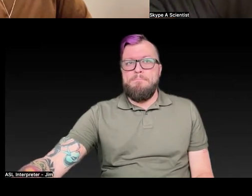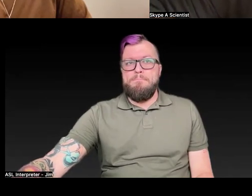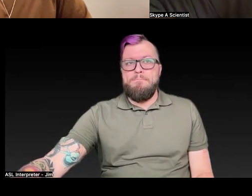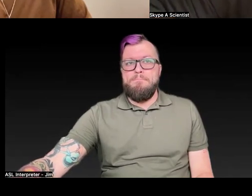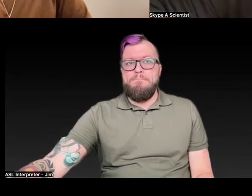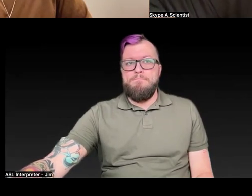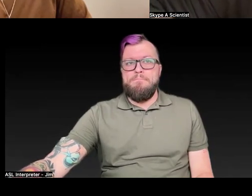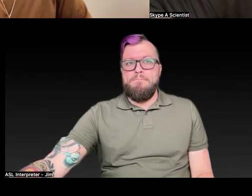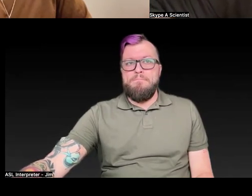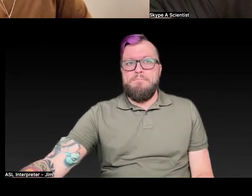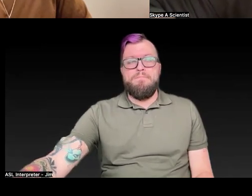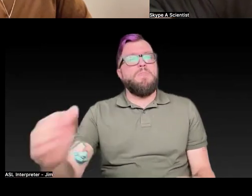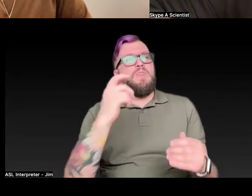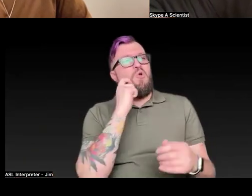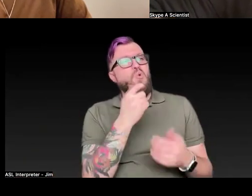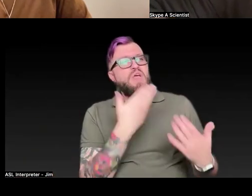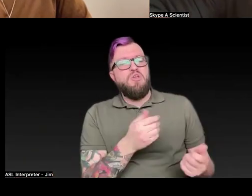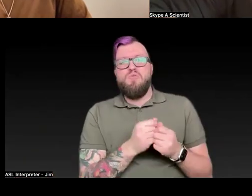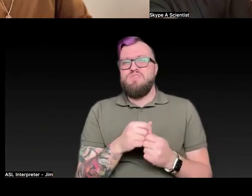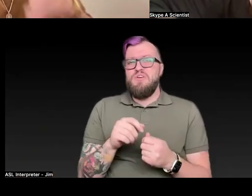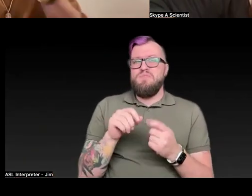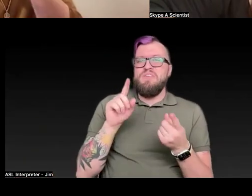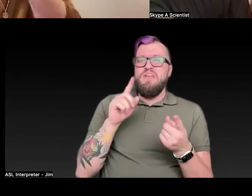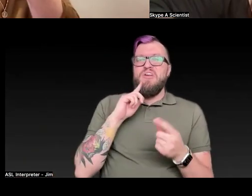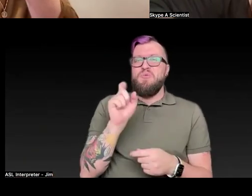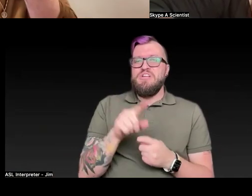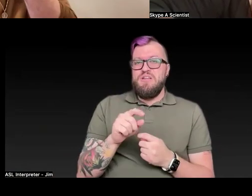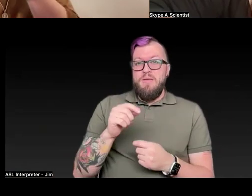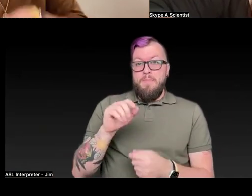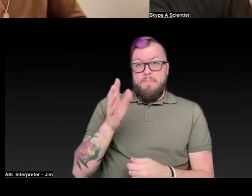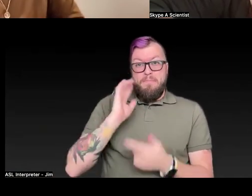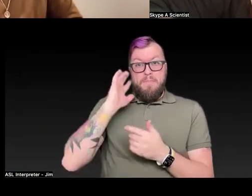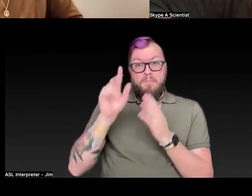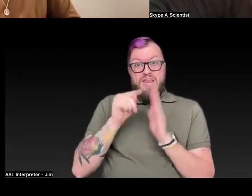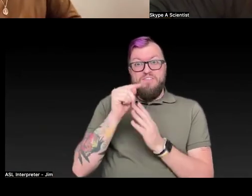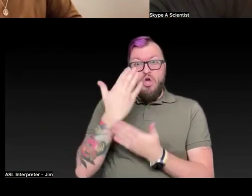medieval handwriting better or worse than today's handwriting?